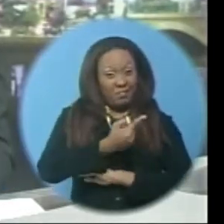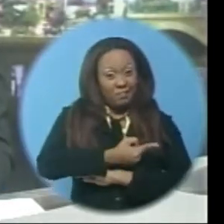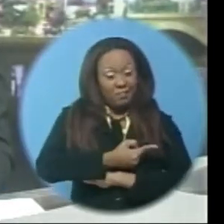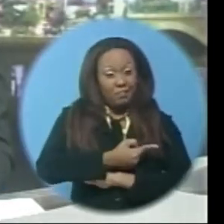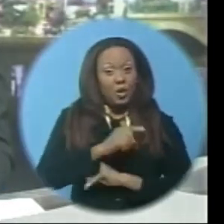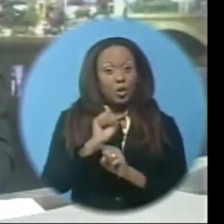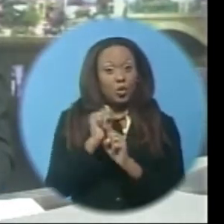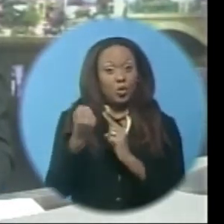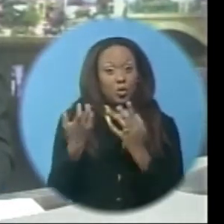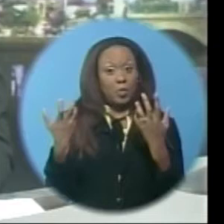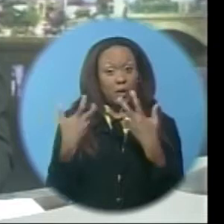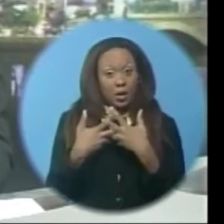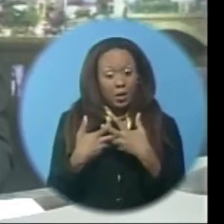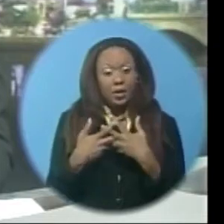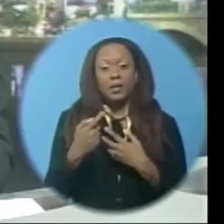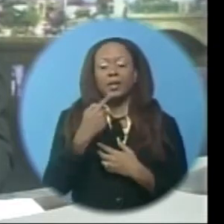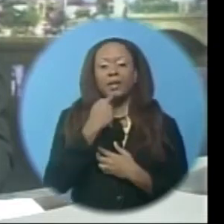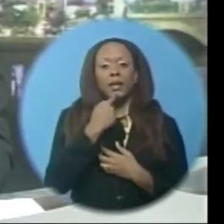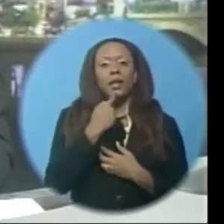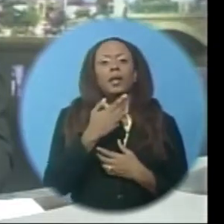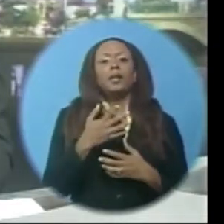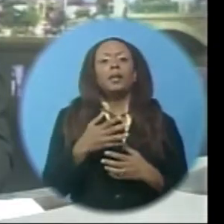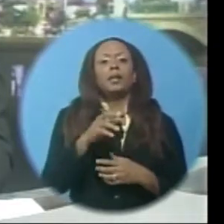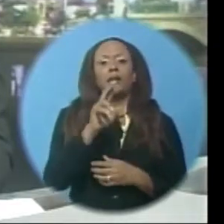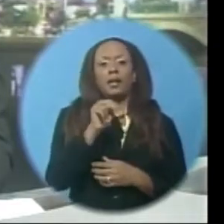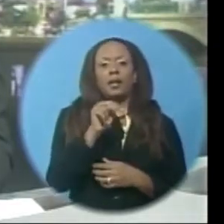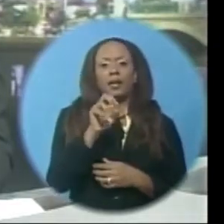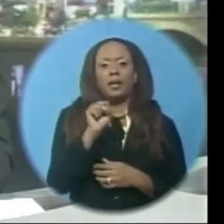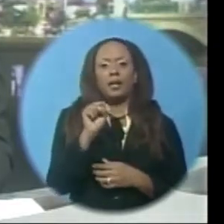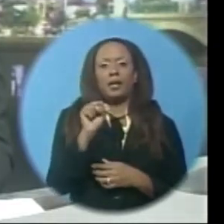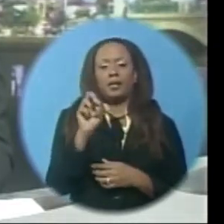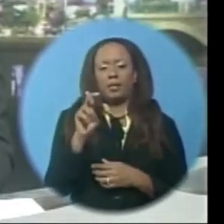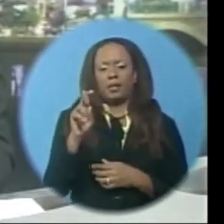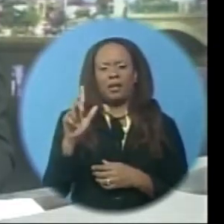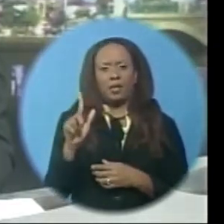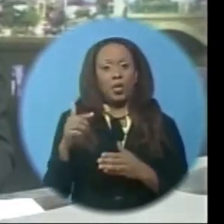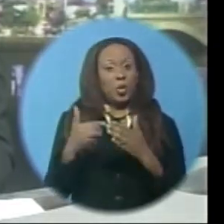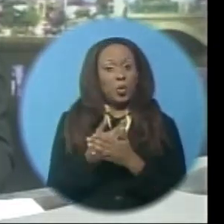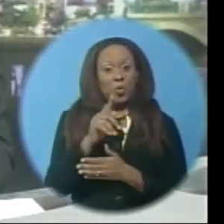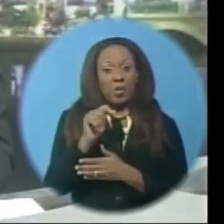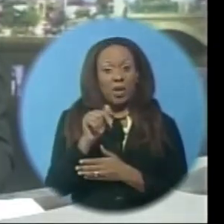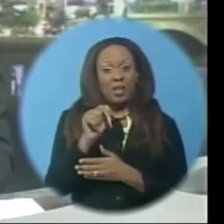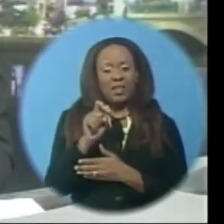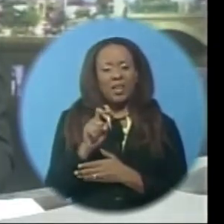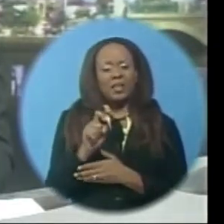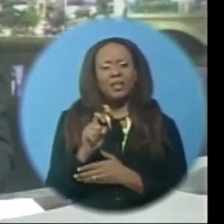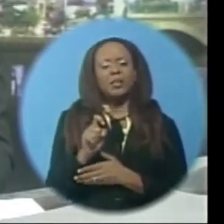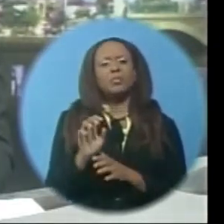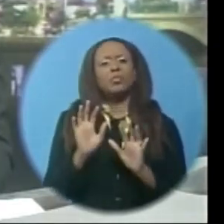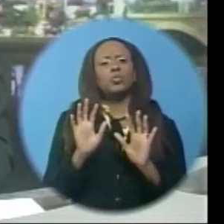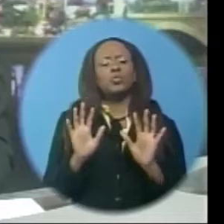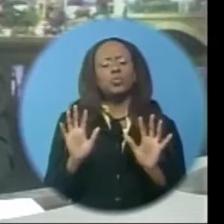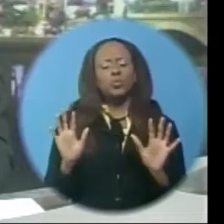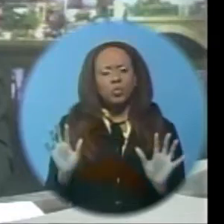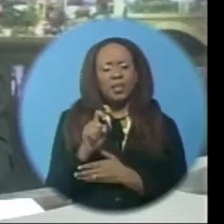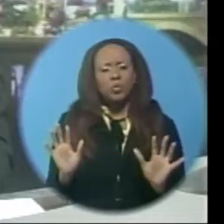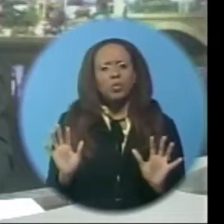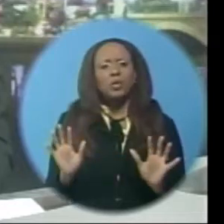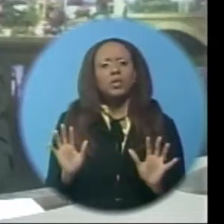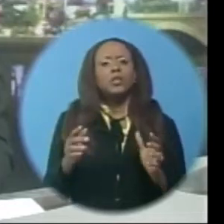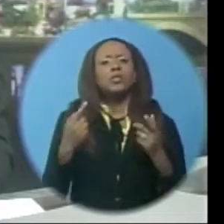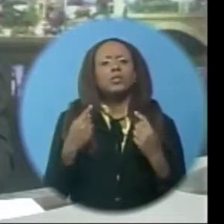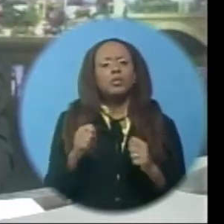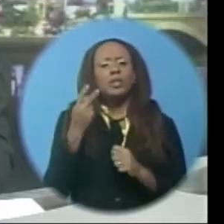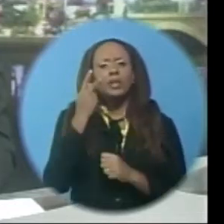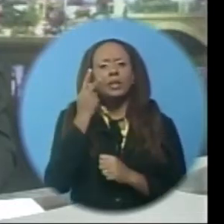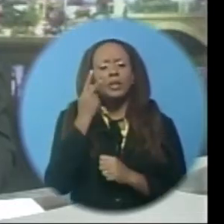to give the National Social Responsibility Levy time to work. He says this had previously been suggested to the